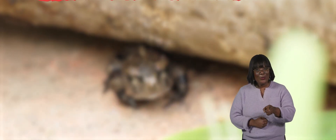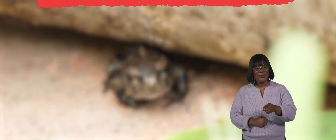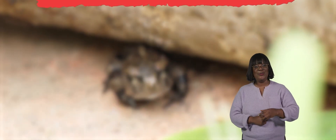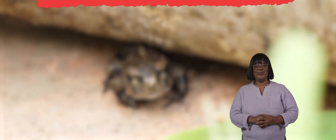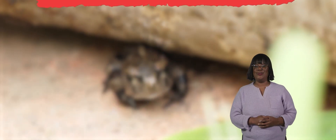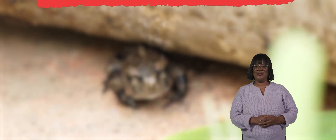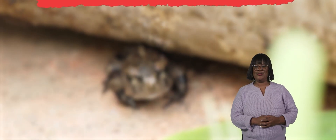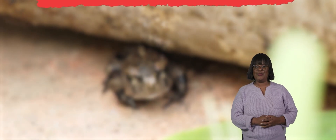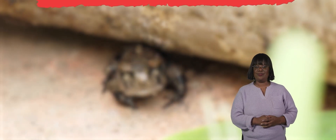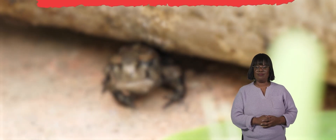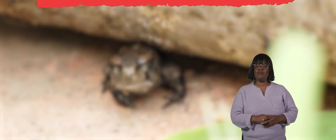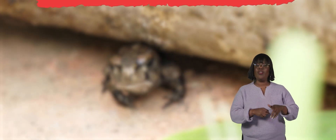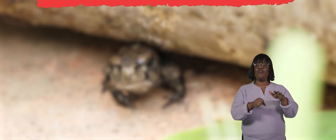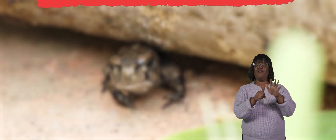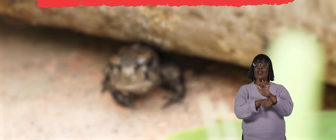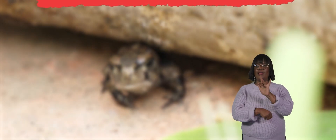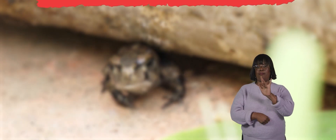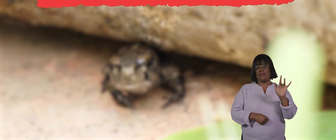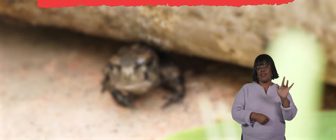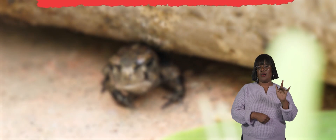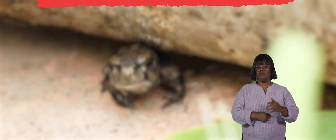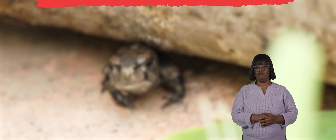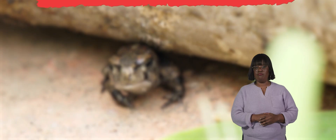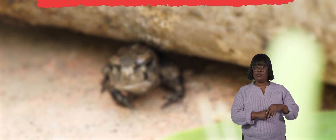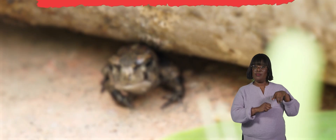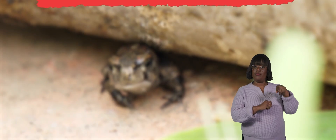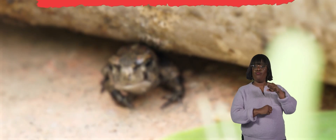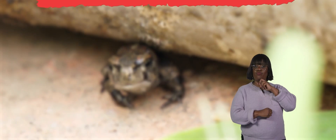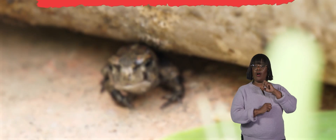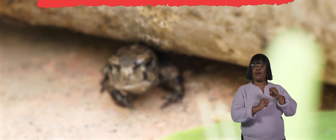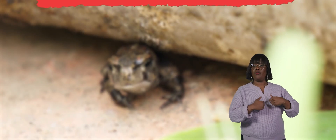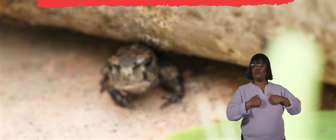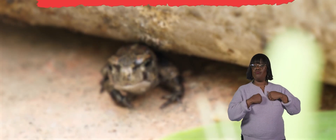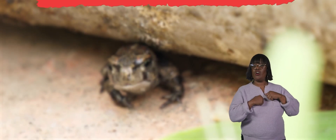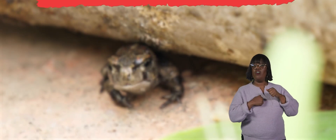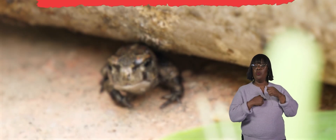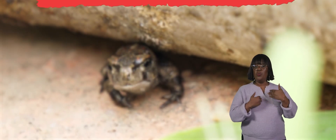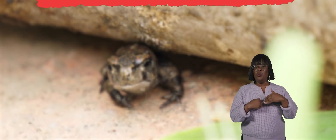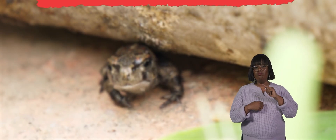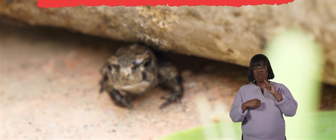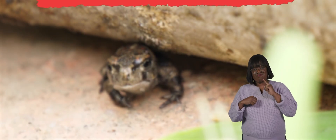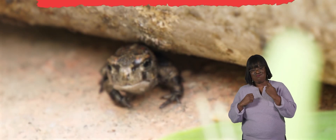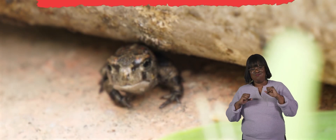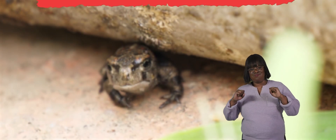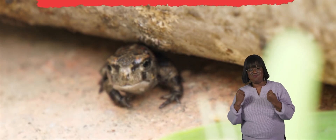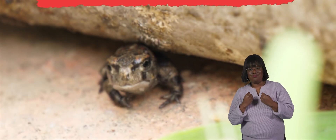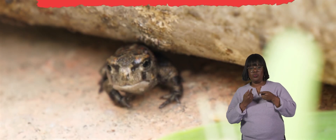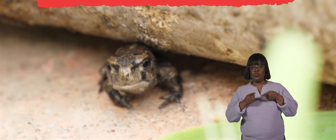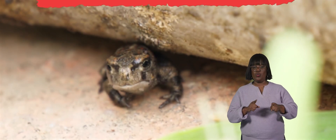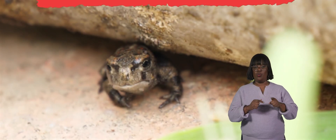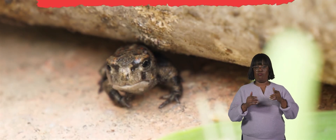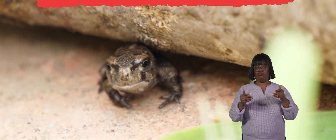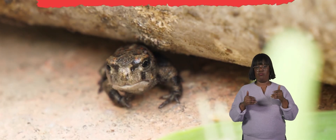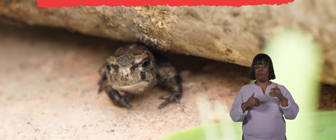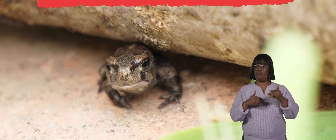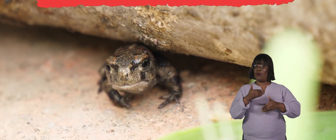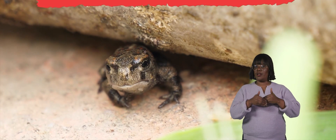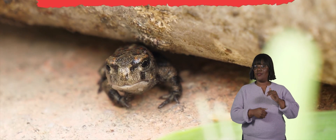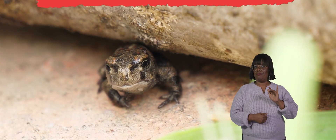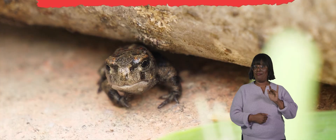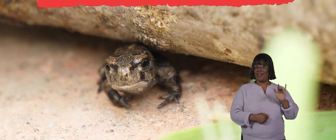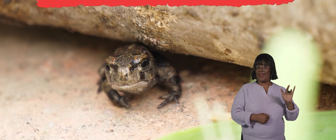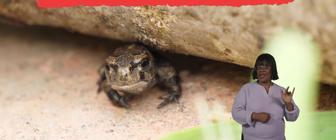Fill in the blank. Frogs survive extremely cold temperatures through the process of blank.